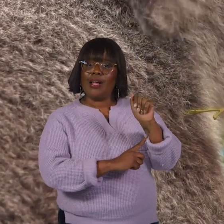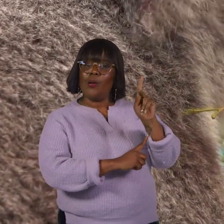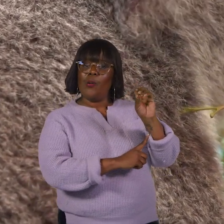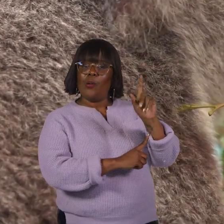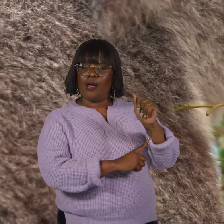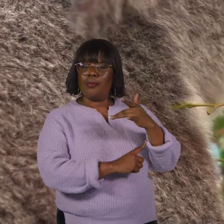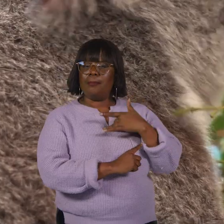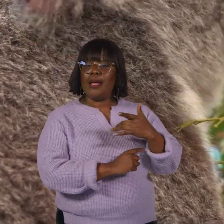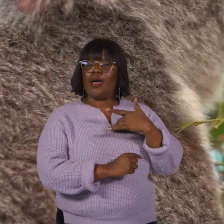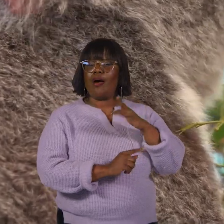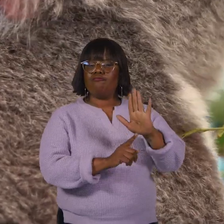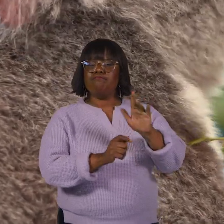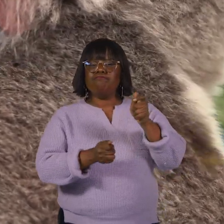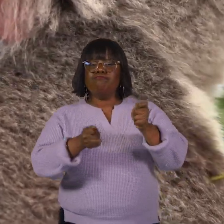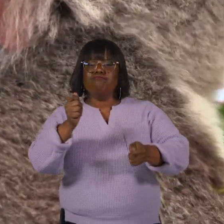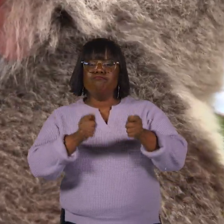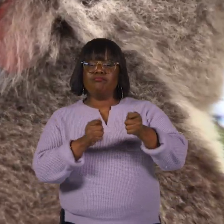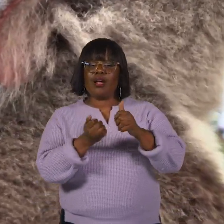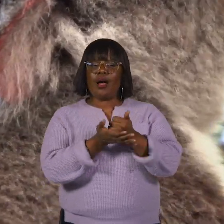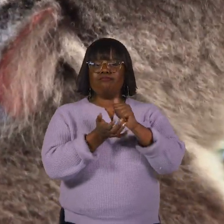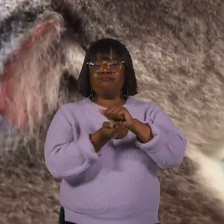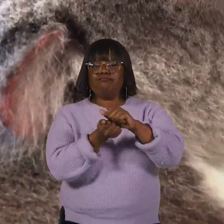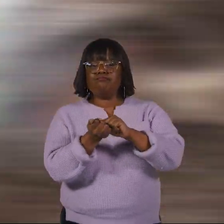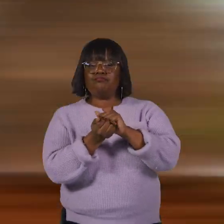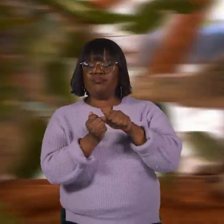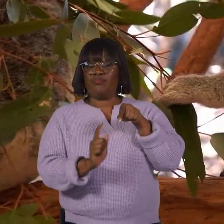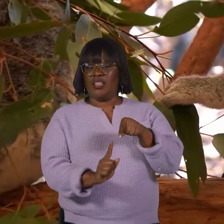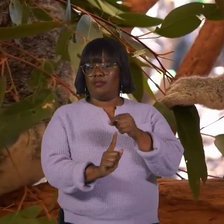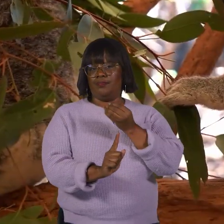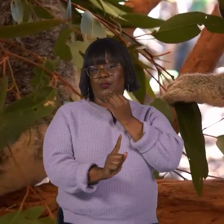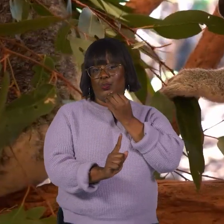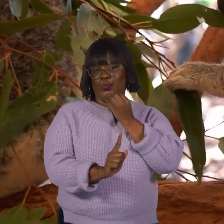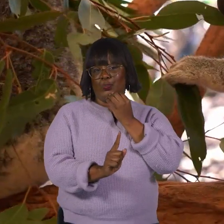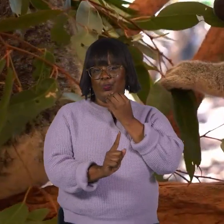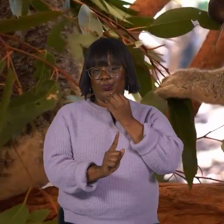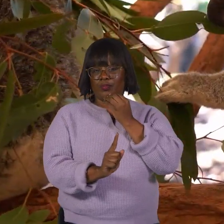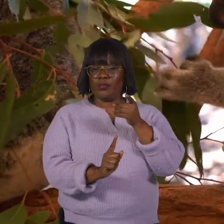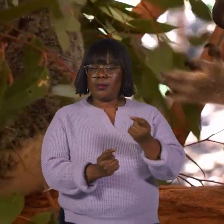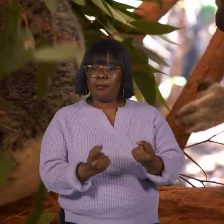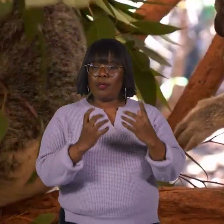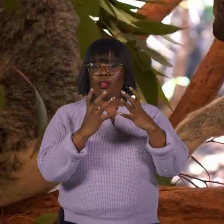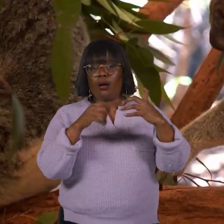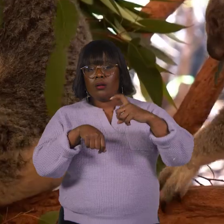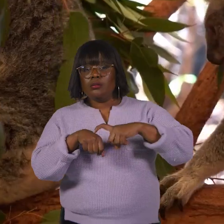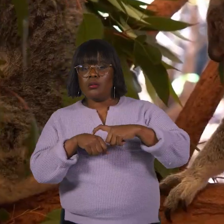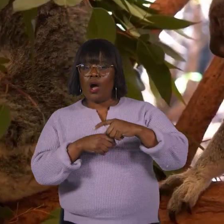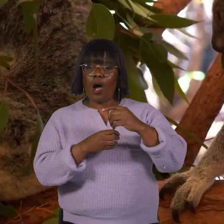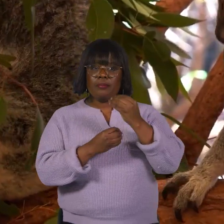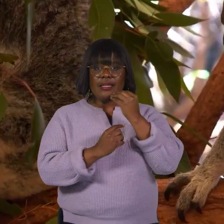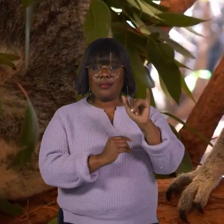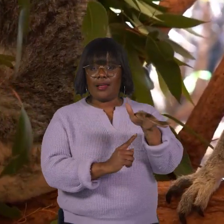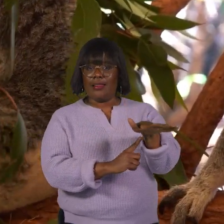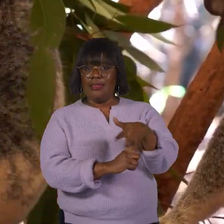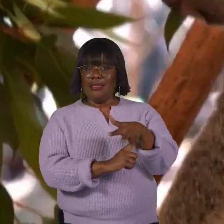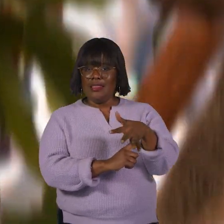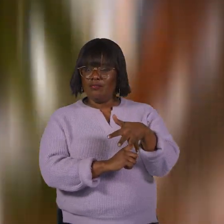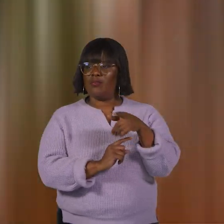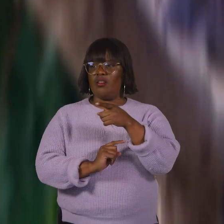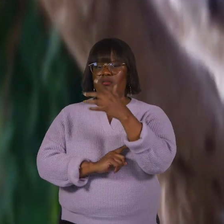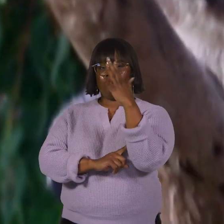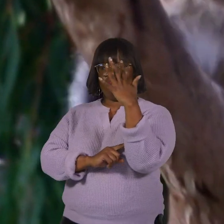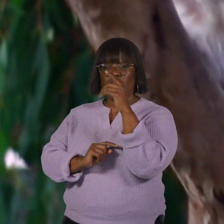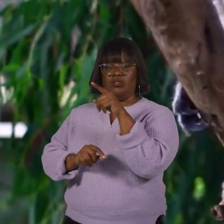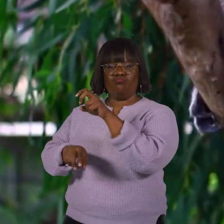particular adaptations to help them digest this food. They spend most of their time eating eucalyptus leaves and resting in trees.